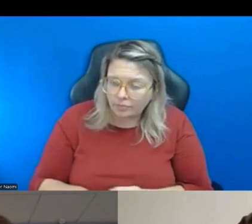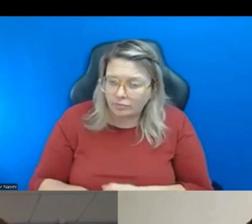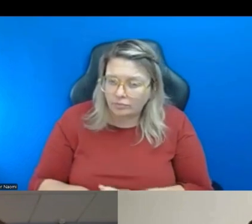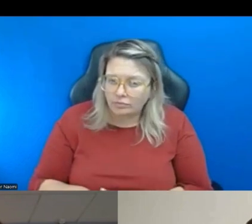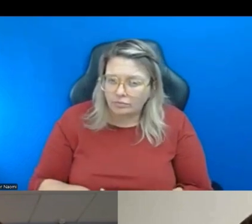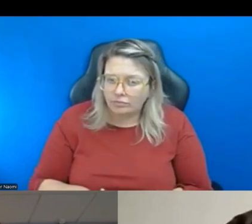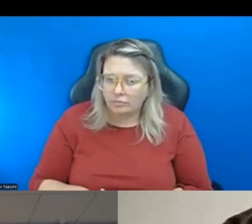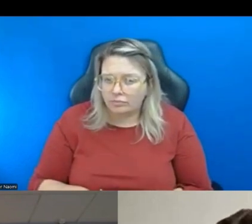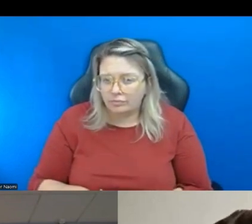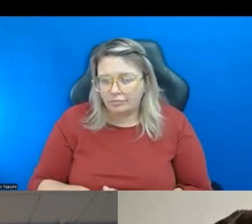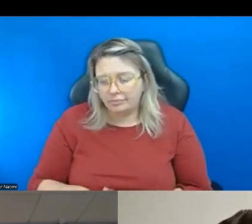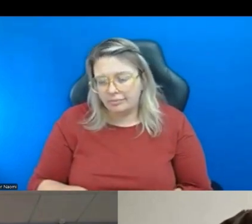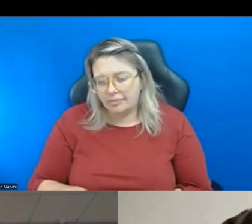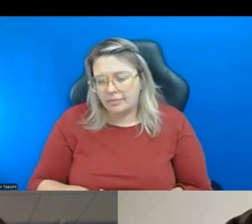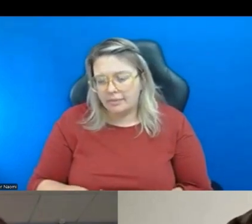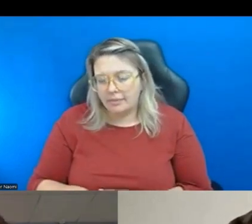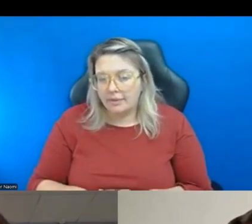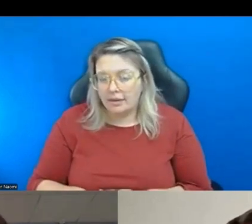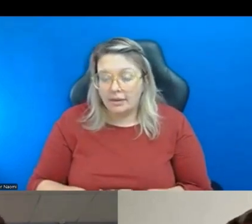I think it's